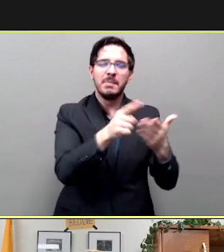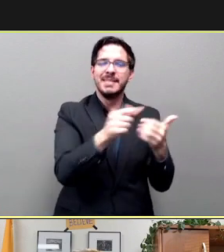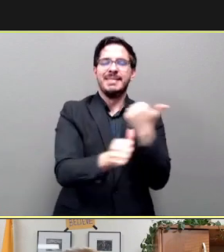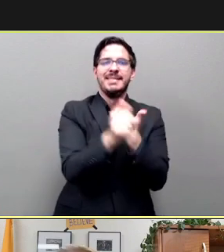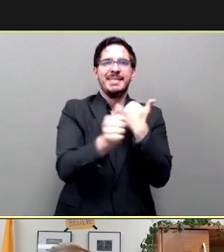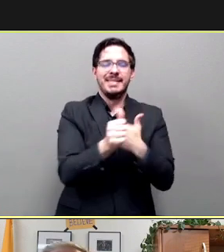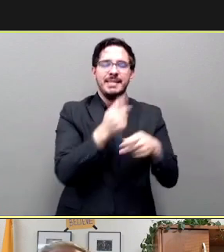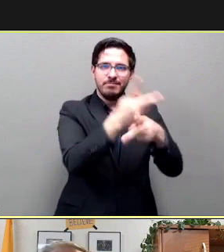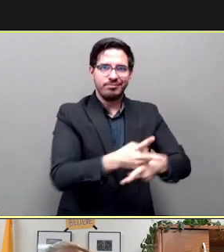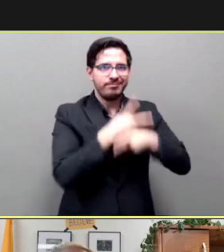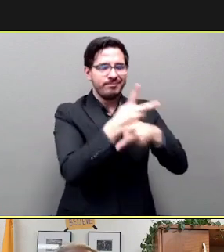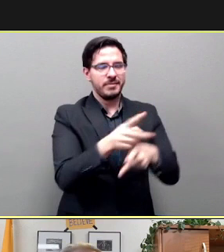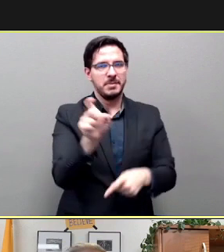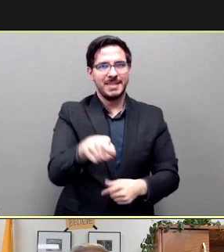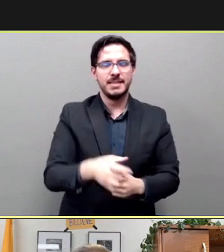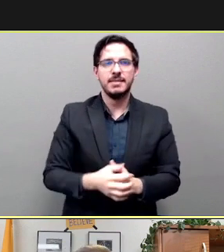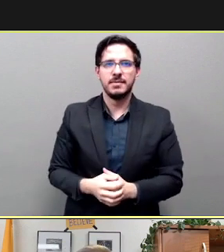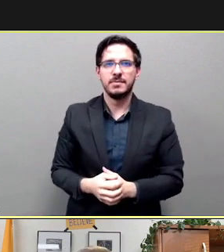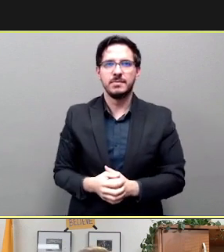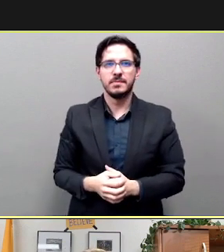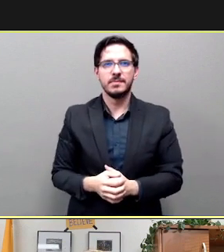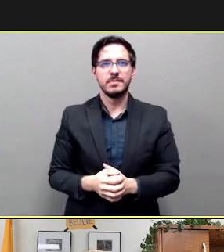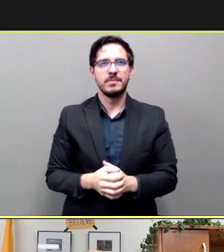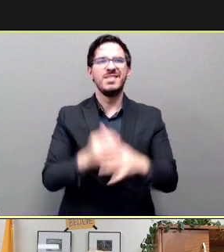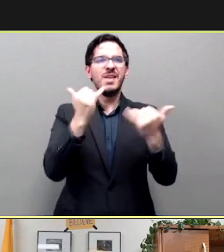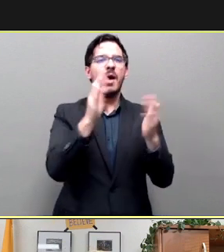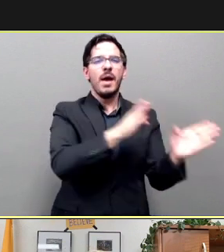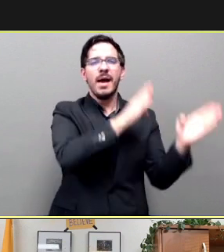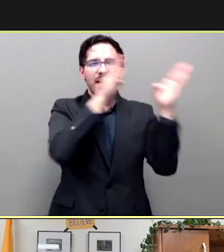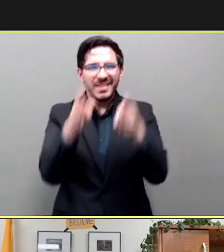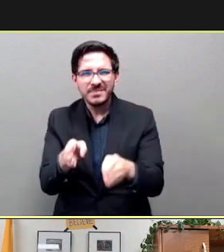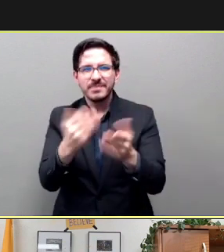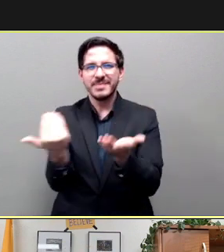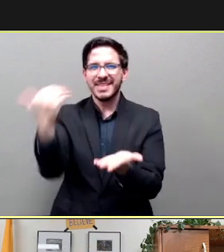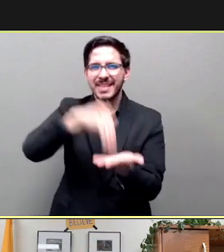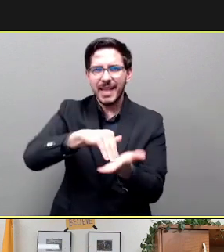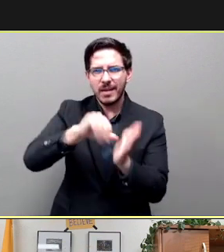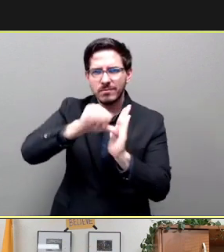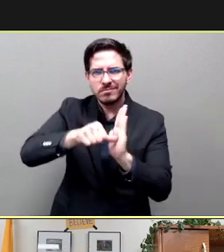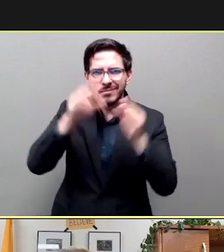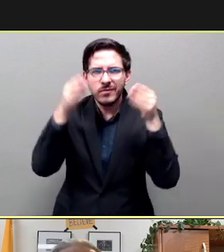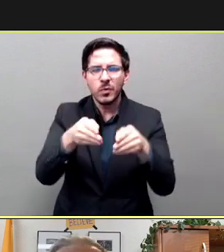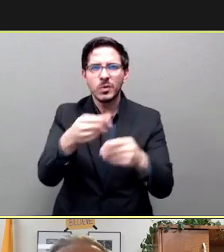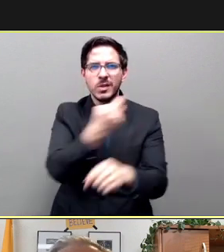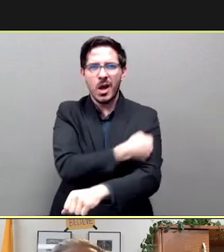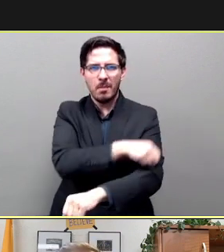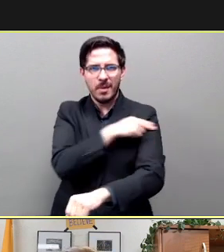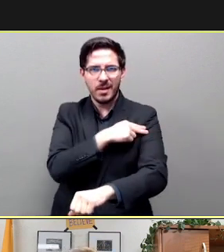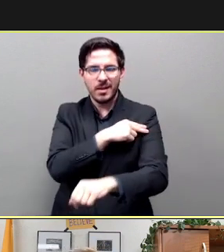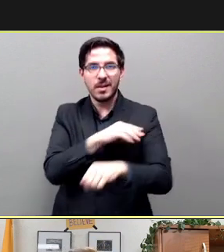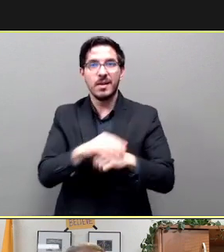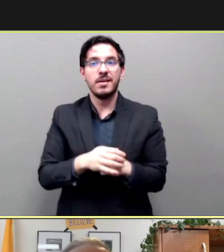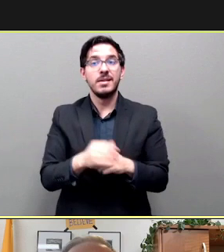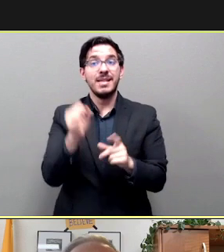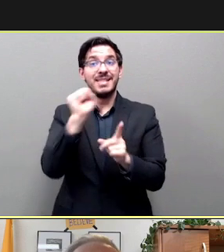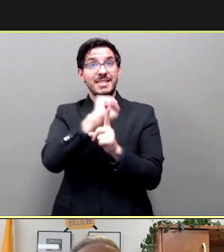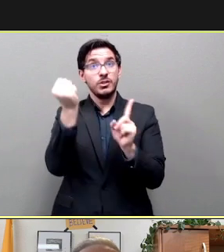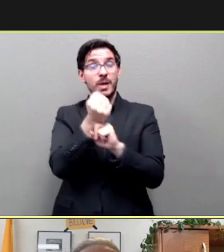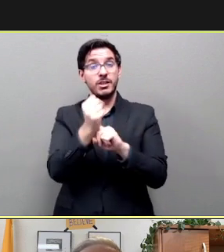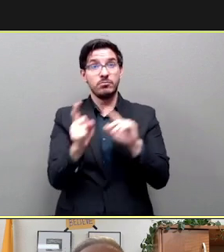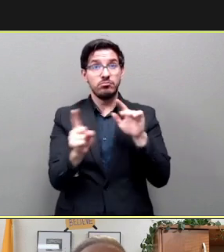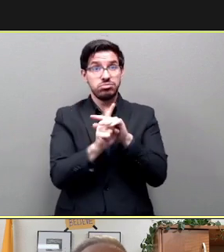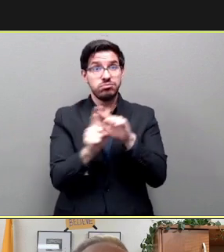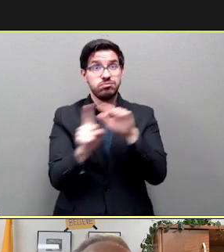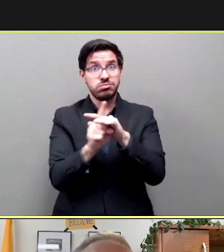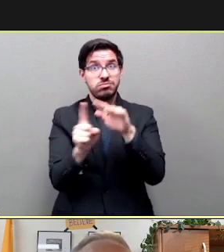I wanted to bring you back to our hospitals, and you know, when things get worse, our hospital hub and